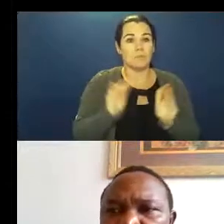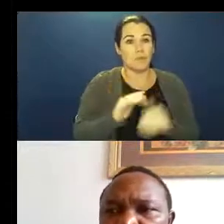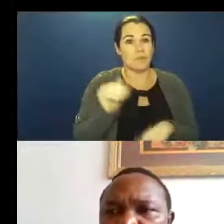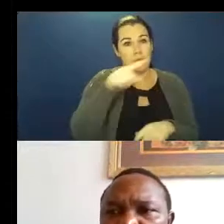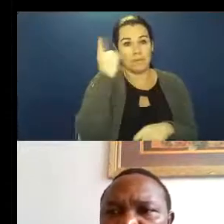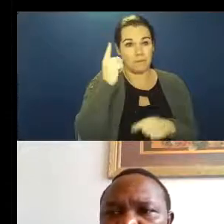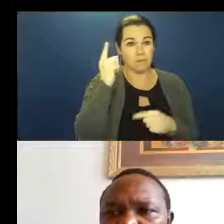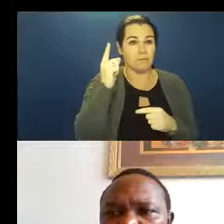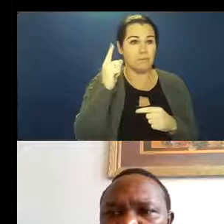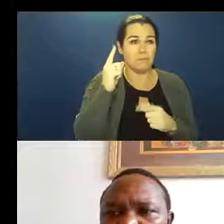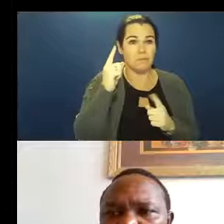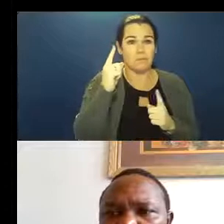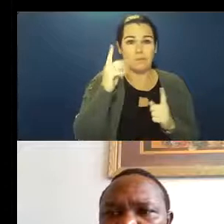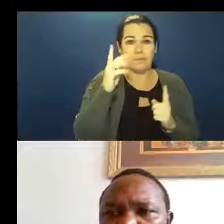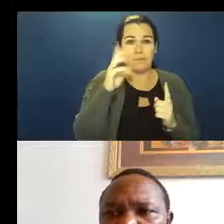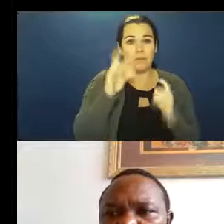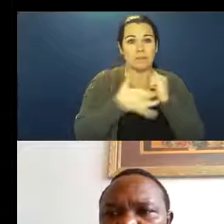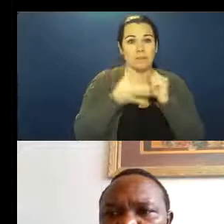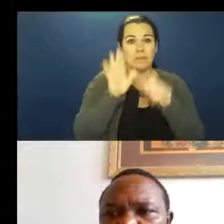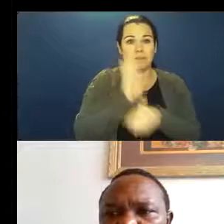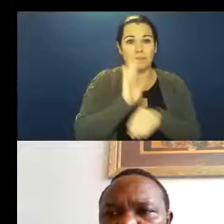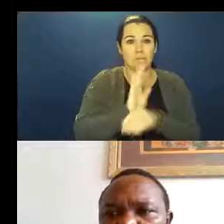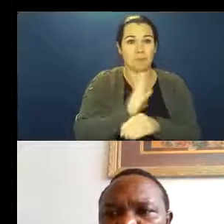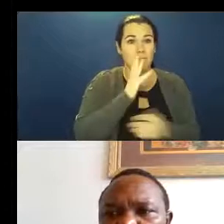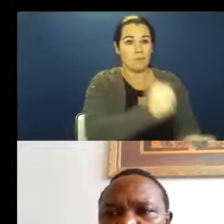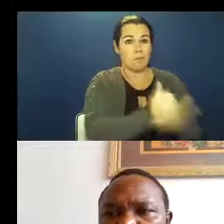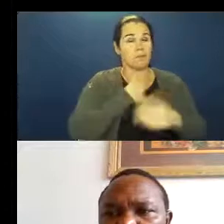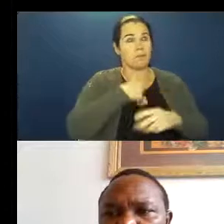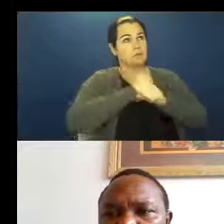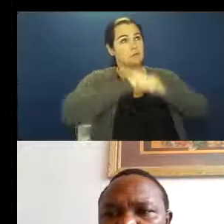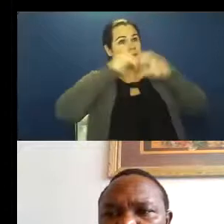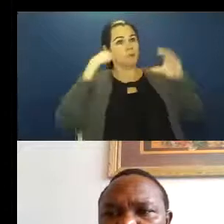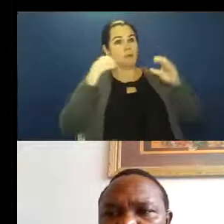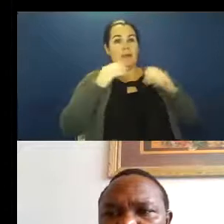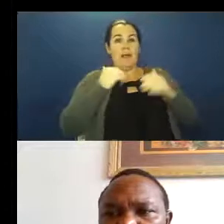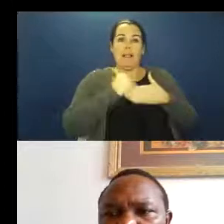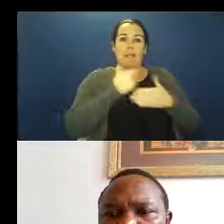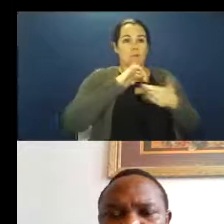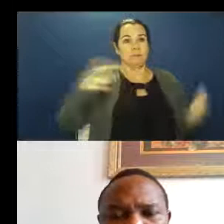some information that would help bridge that gap.